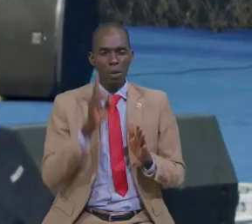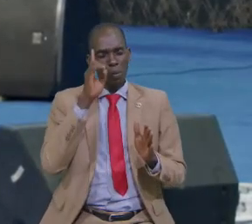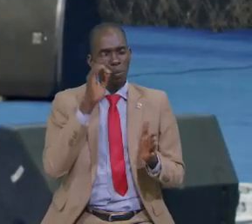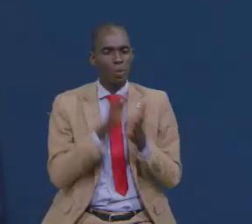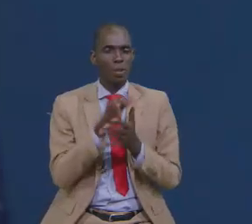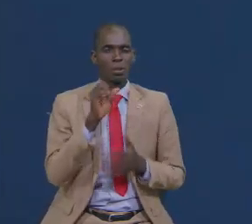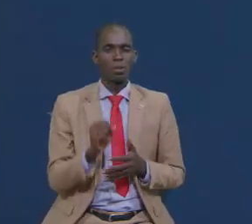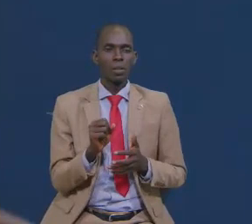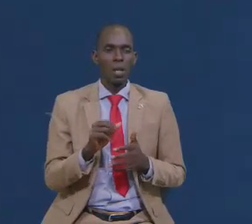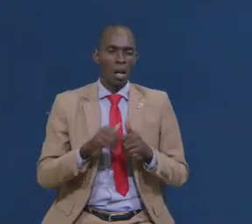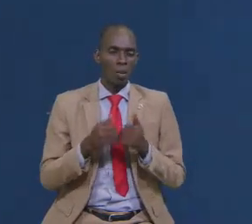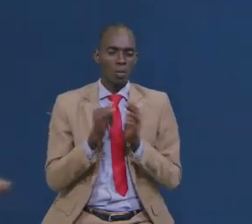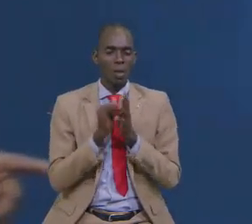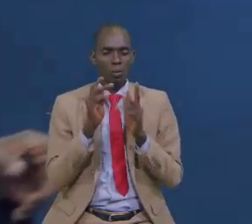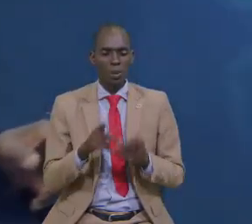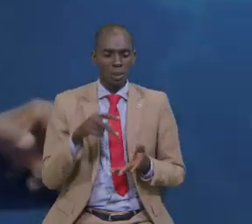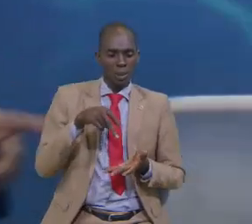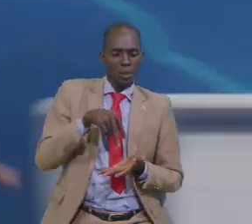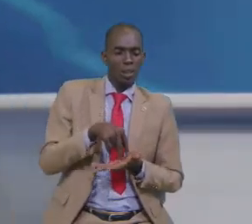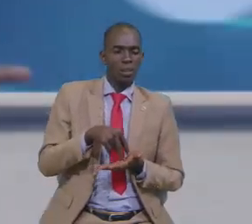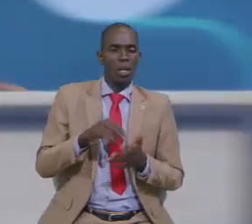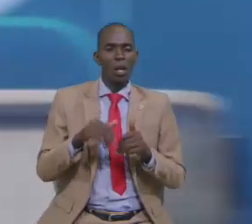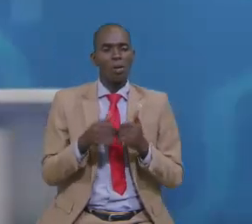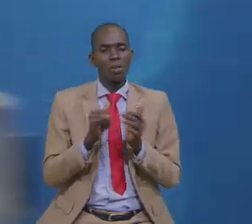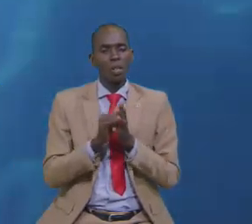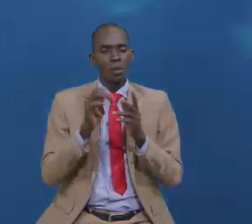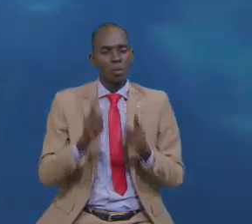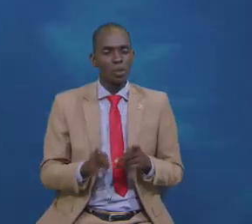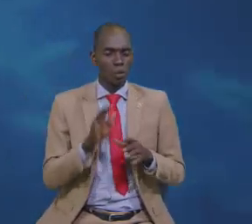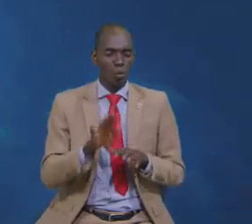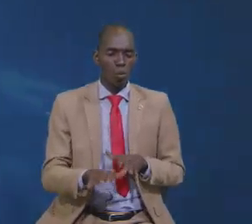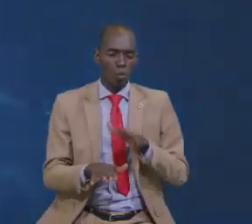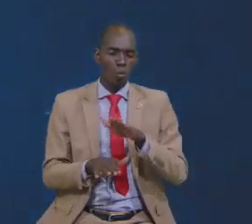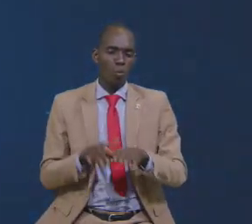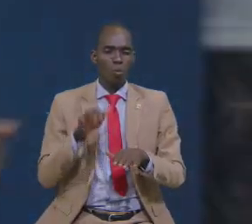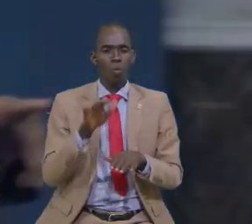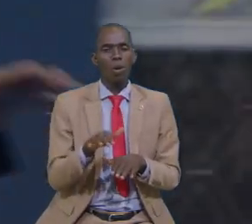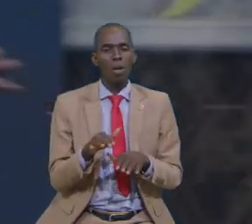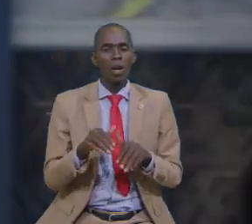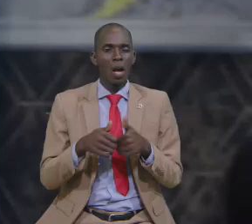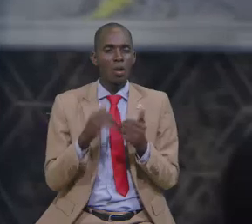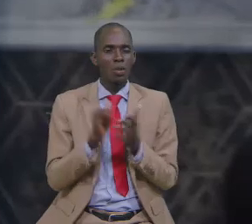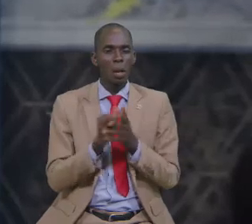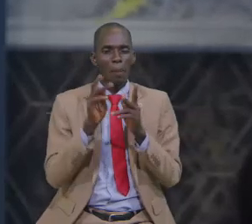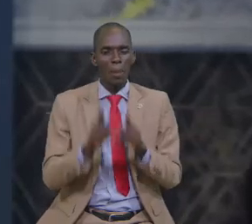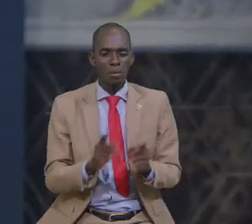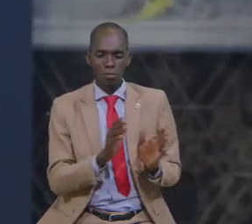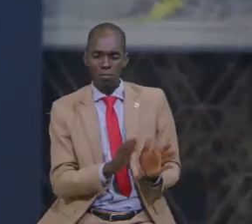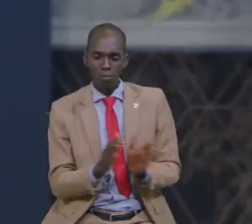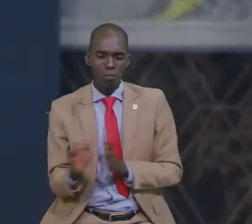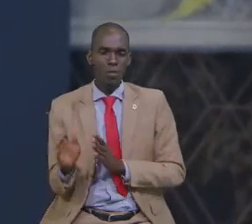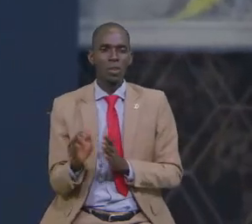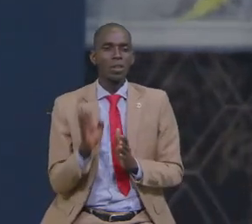stance I walked how you say it's it's gays on the destination